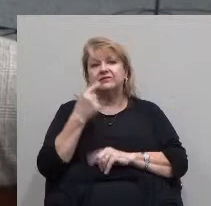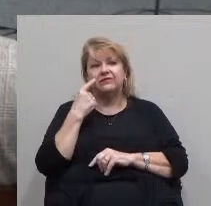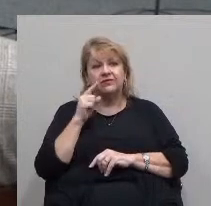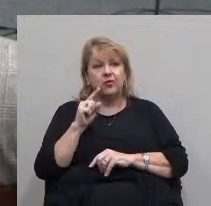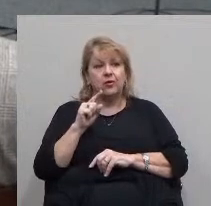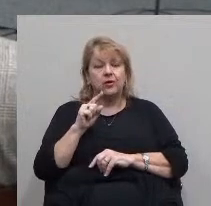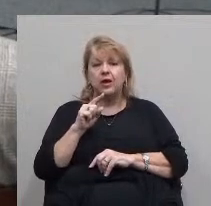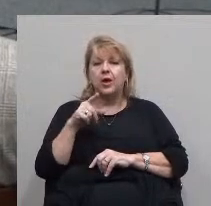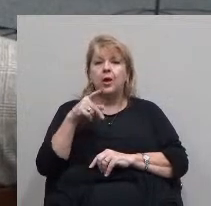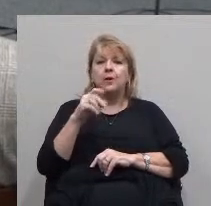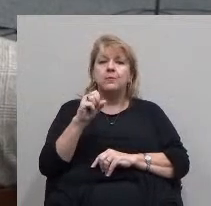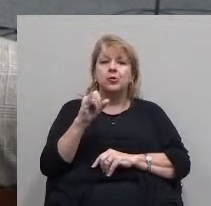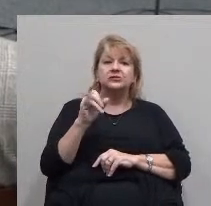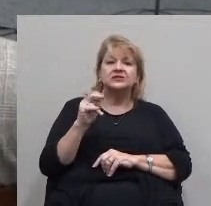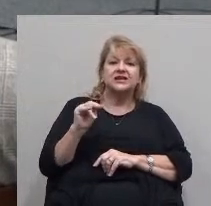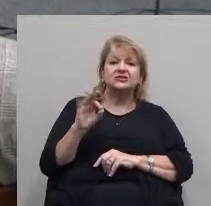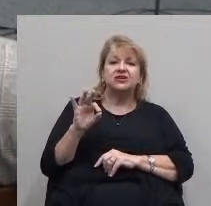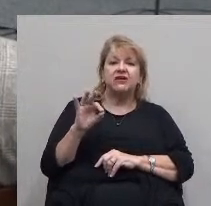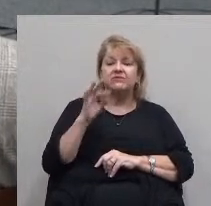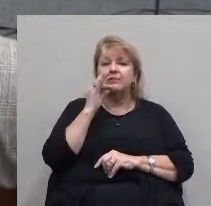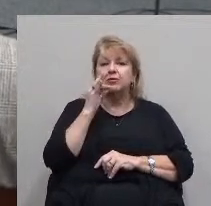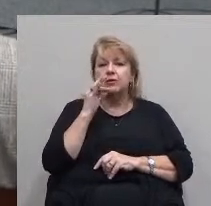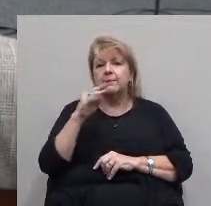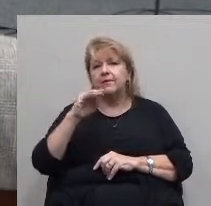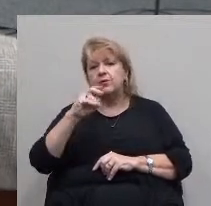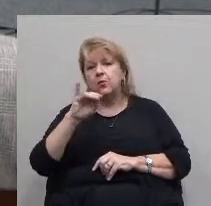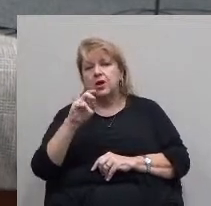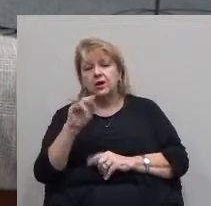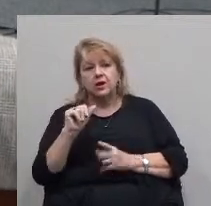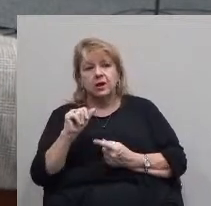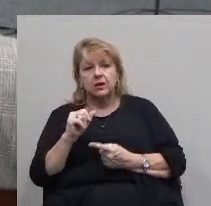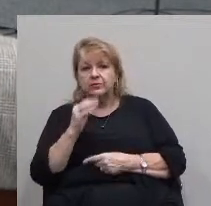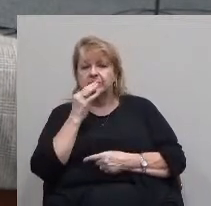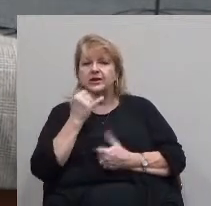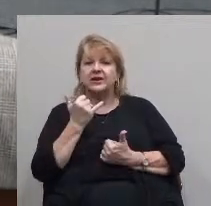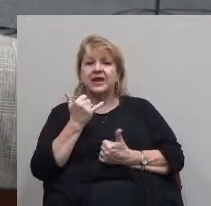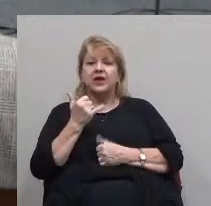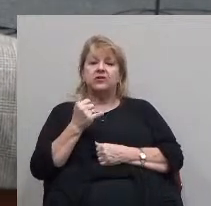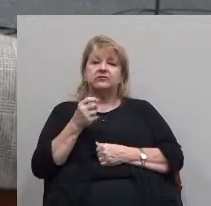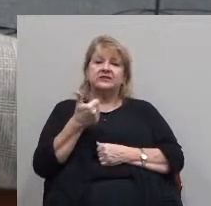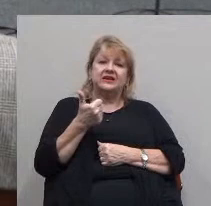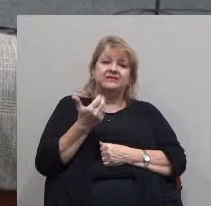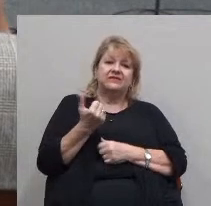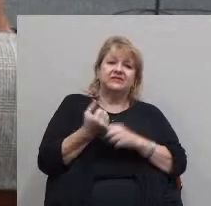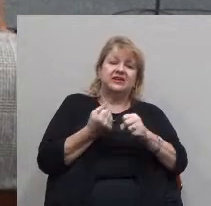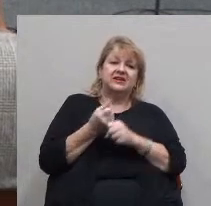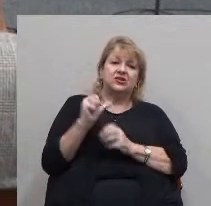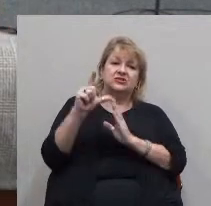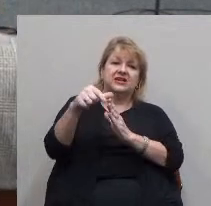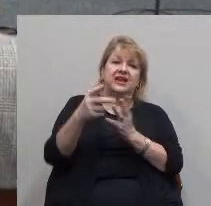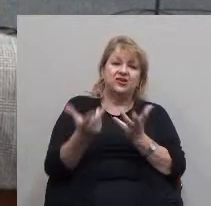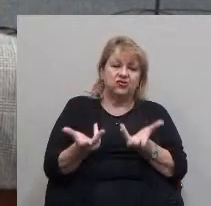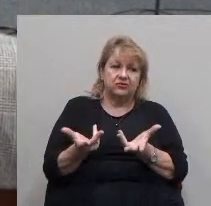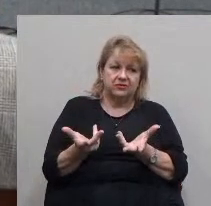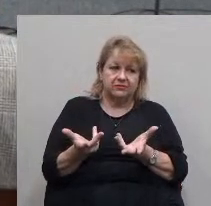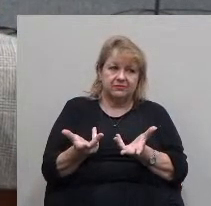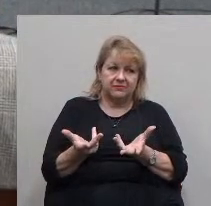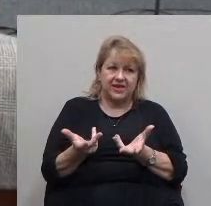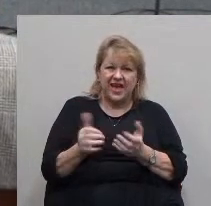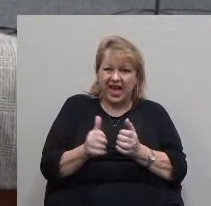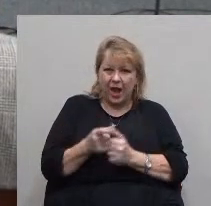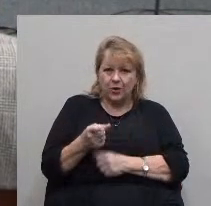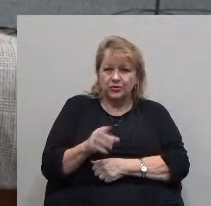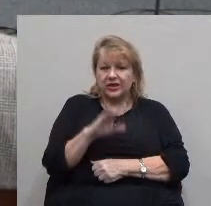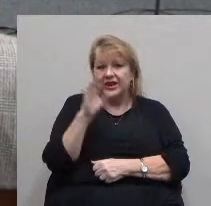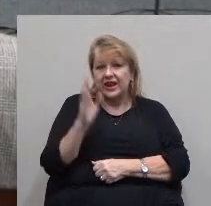for possession of marijuana or pills or whatever, and now it's 10, 15 years later, I don't see how you can